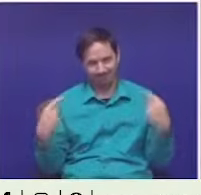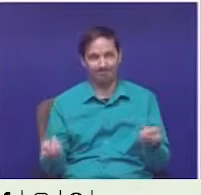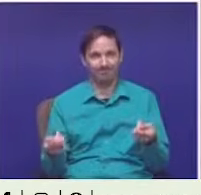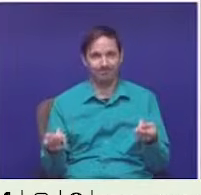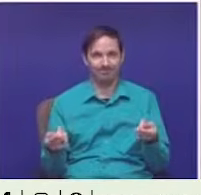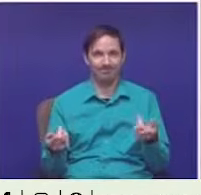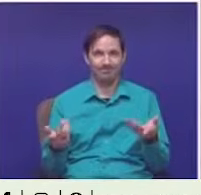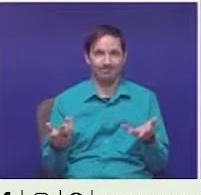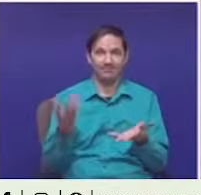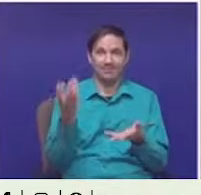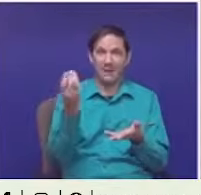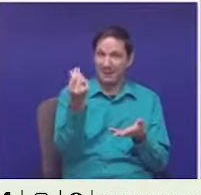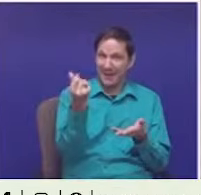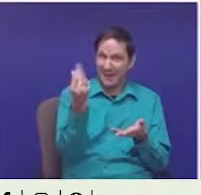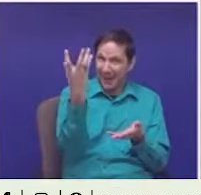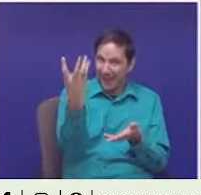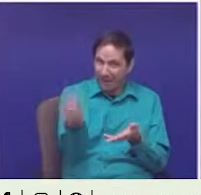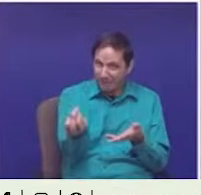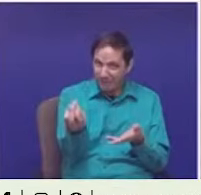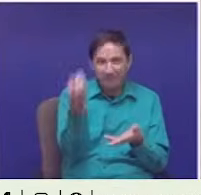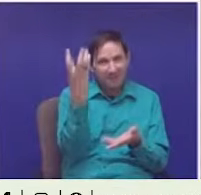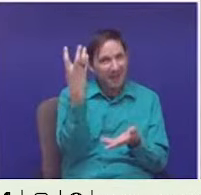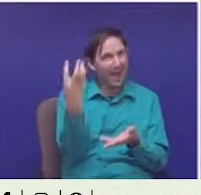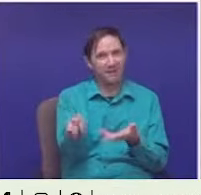pot is what they have. What then